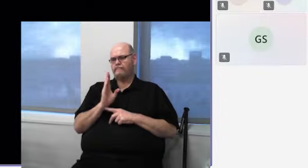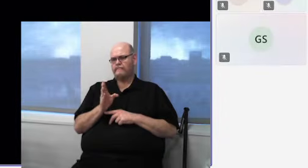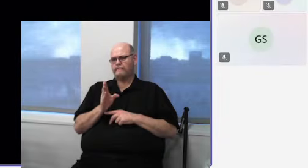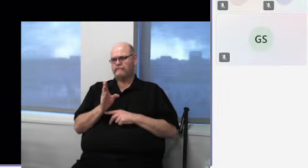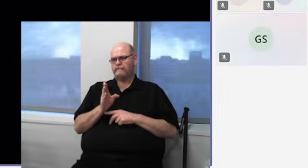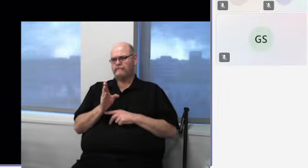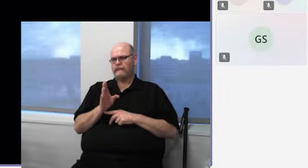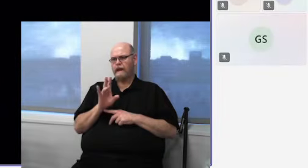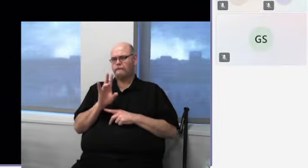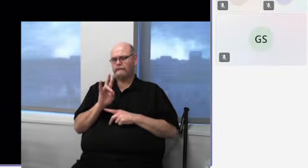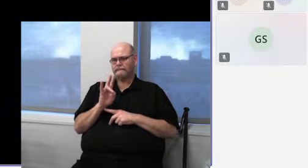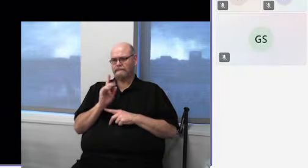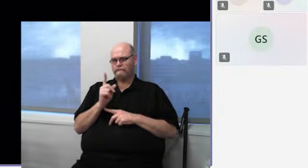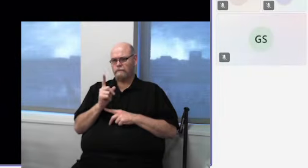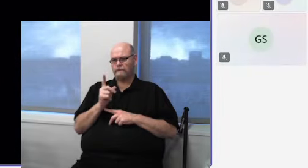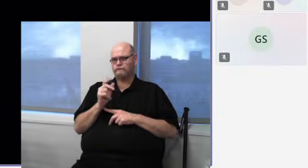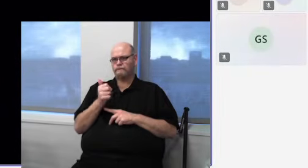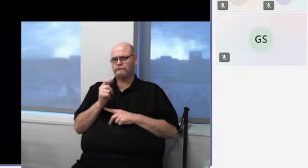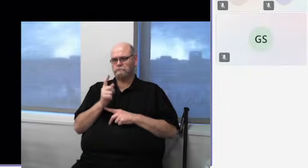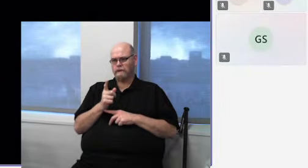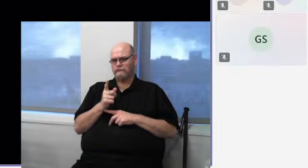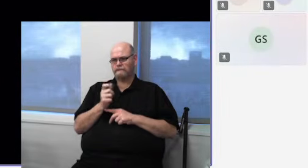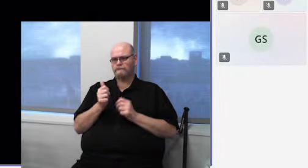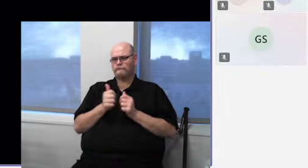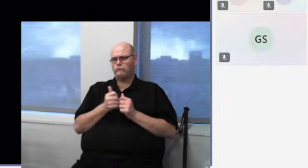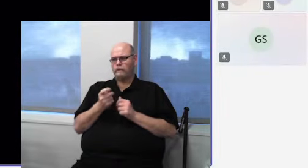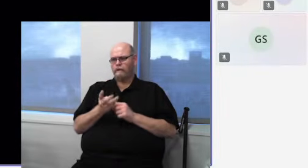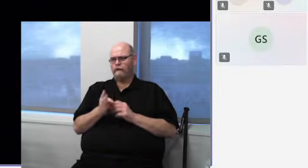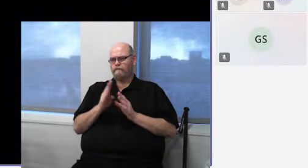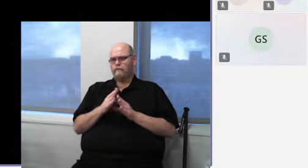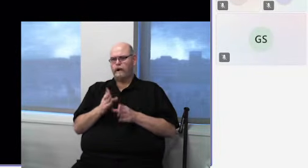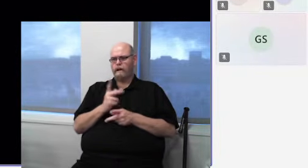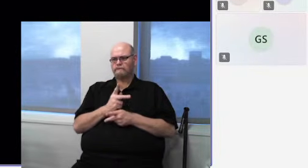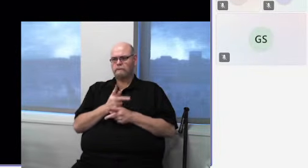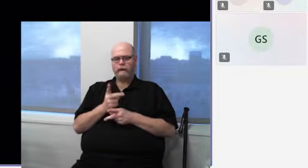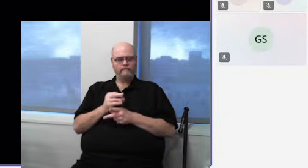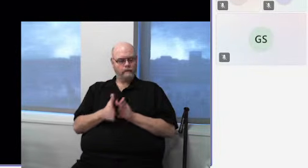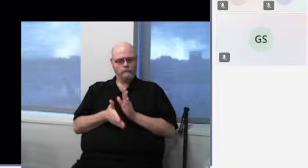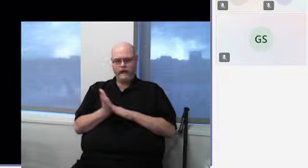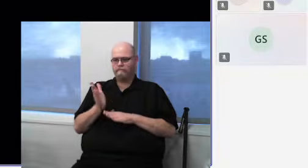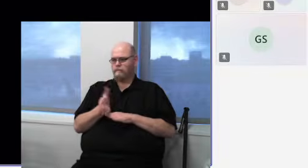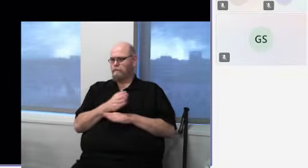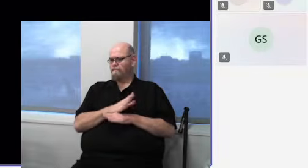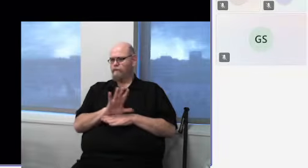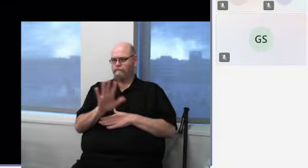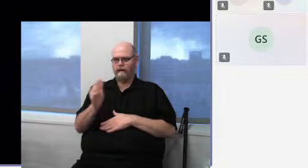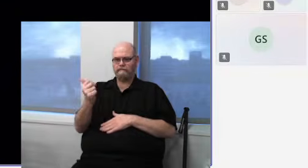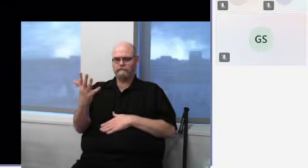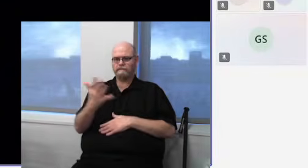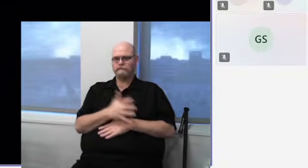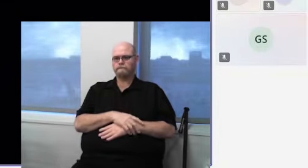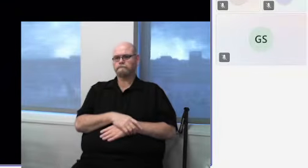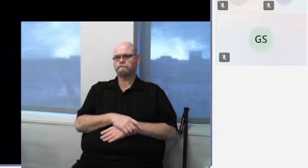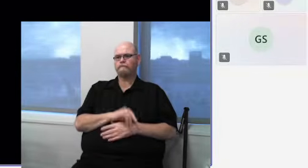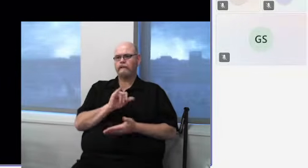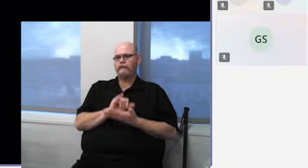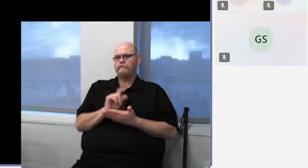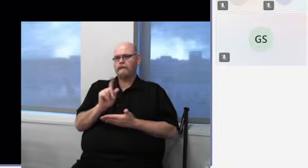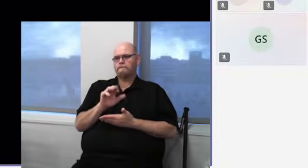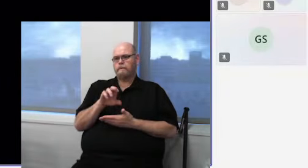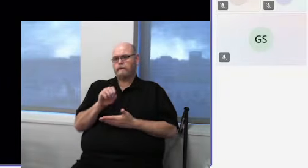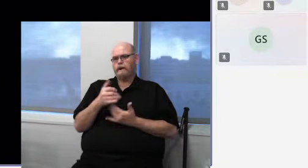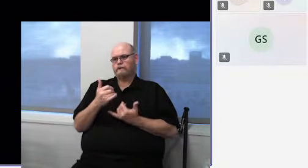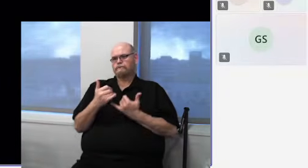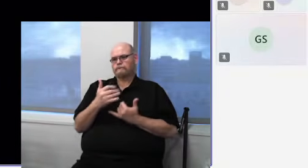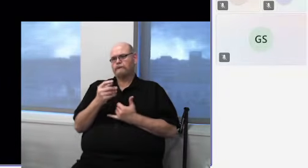minutes. And I will take up roughly 7 to 10 minutes with the few housekeeping details, and we'll be out of here before 5:15.